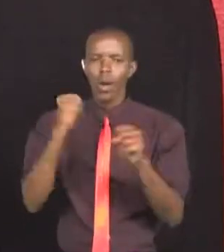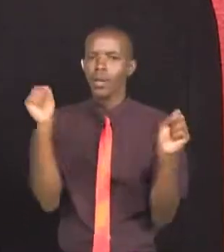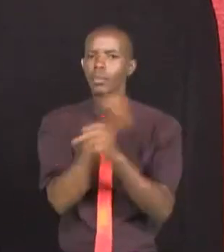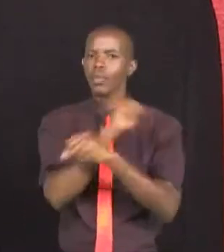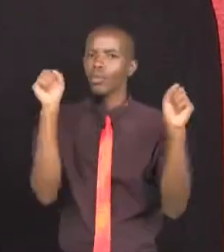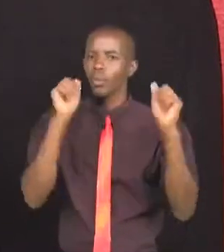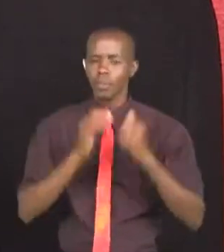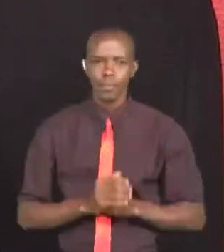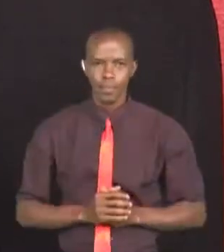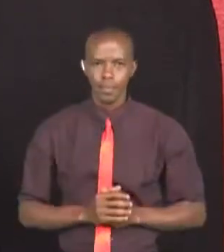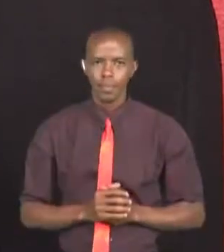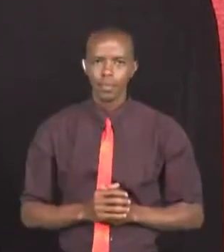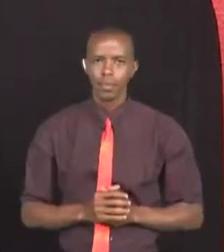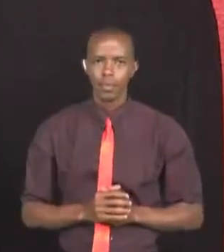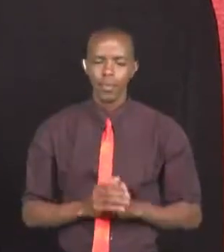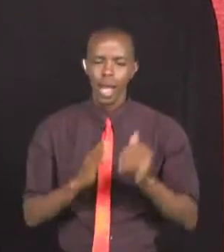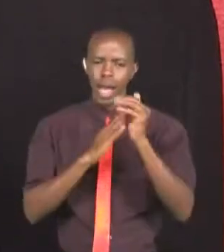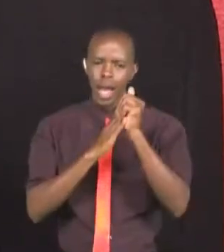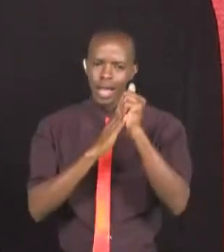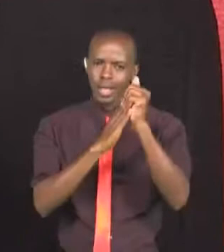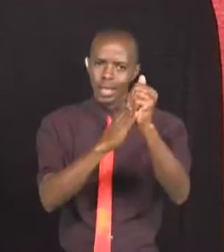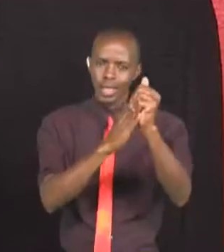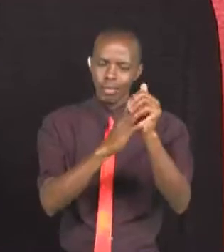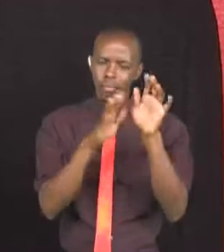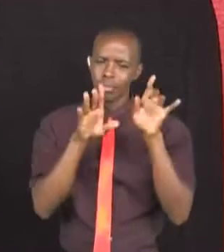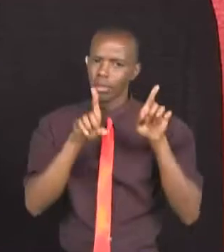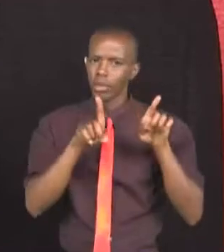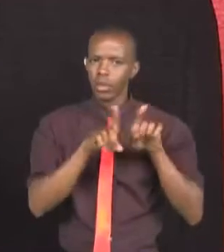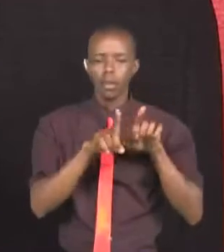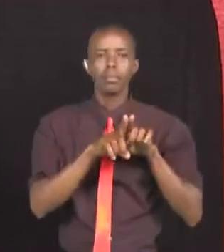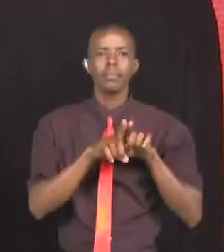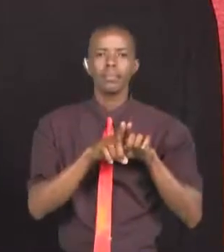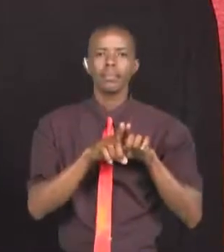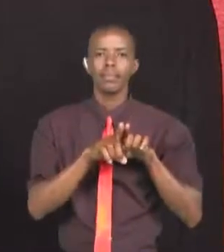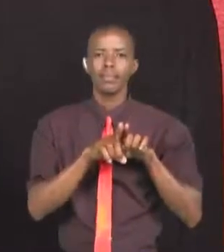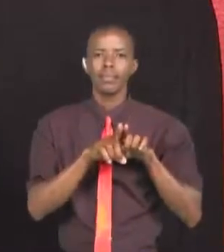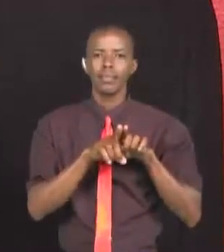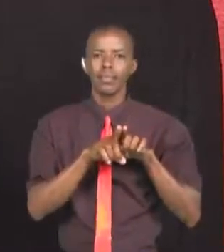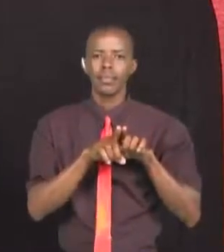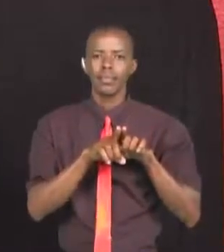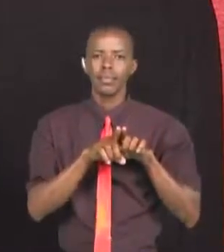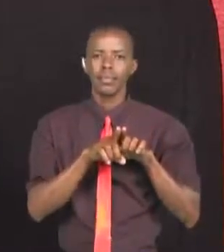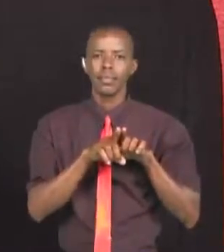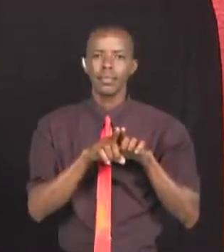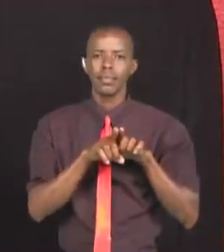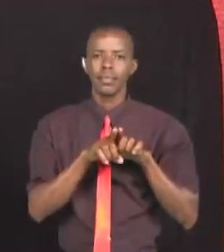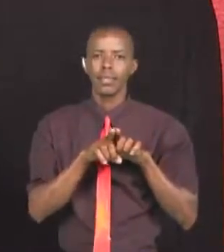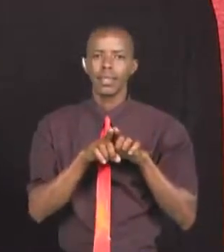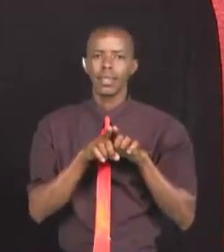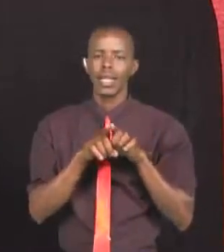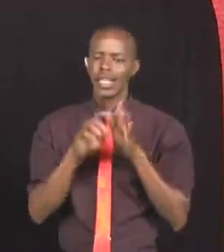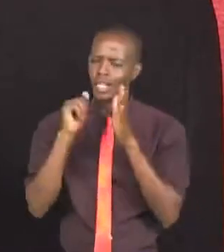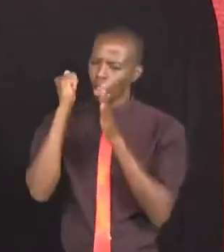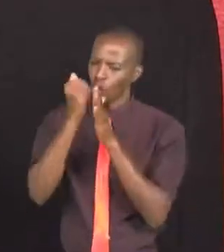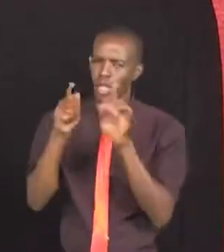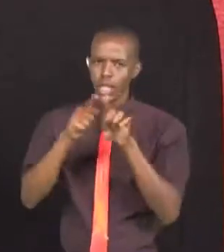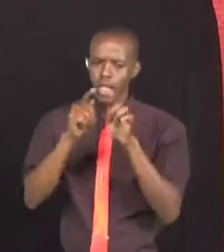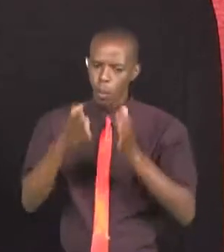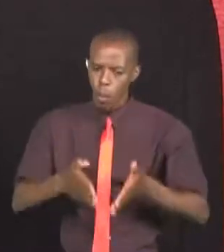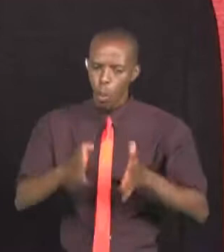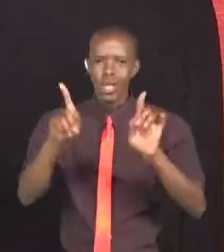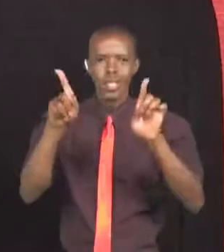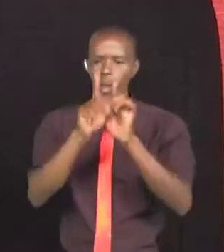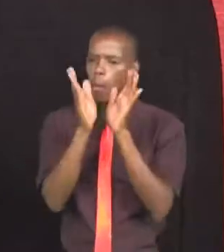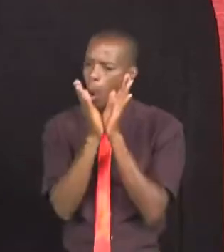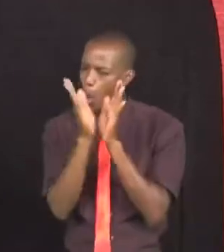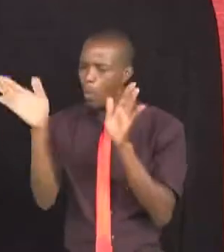So because the leadership is the same, so the tree is the same, the roots are the same, the branches are the same,